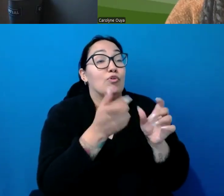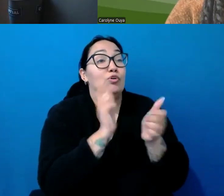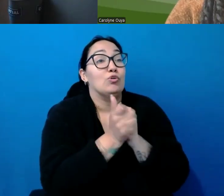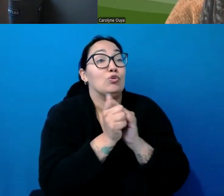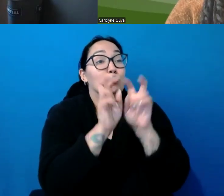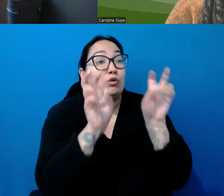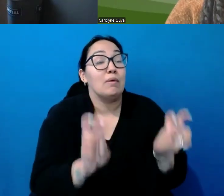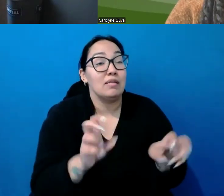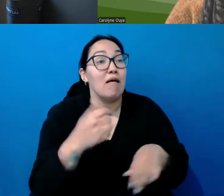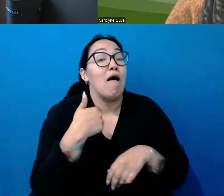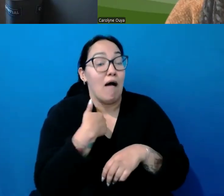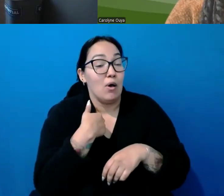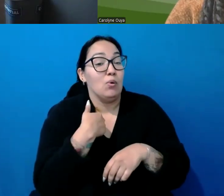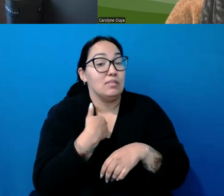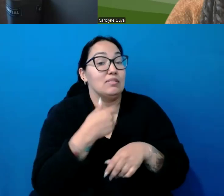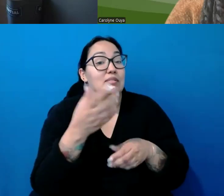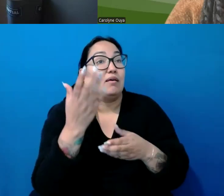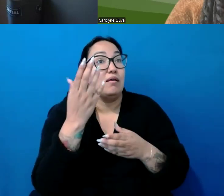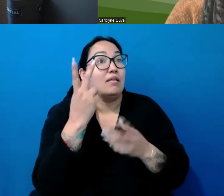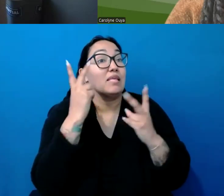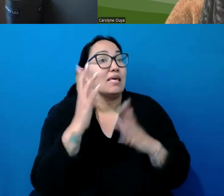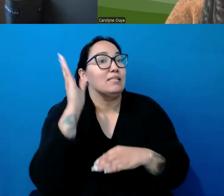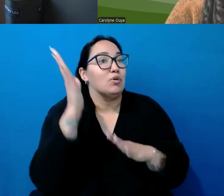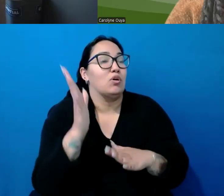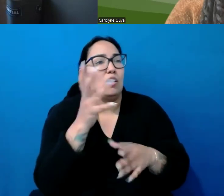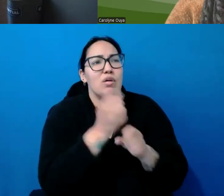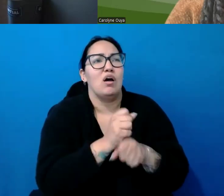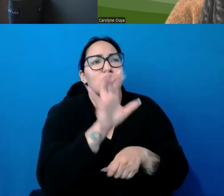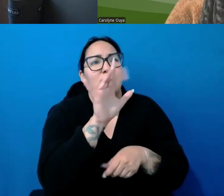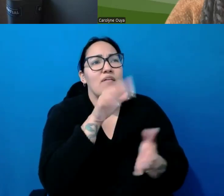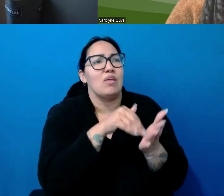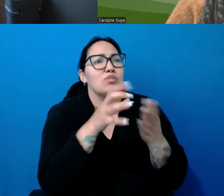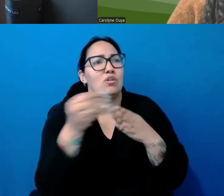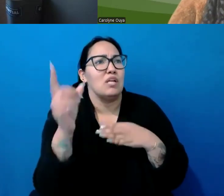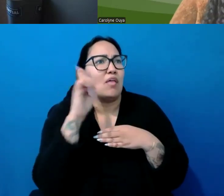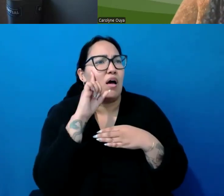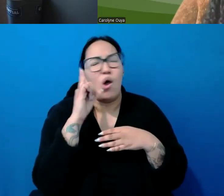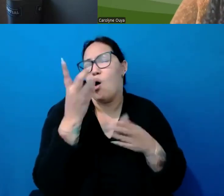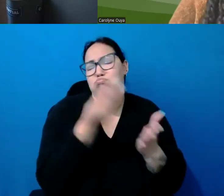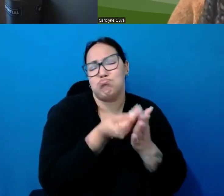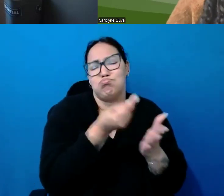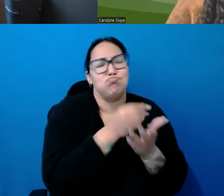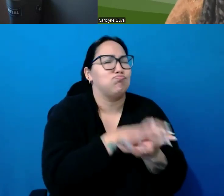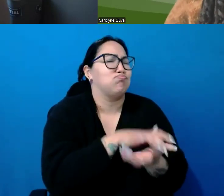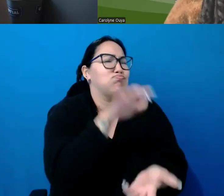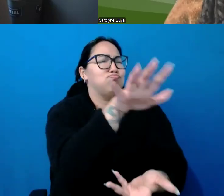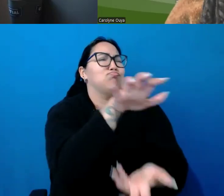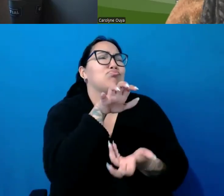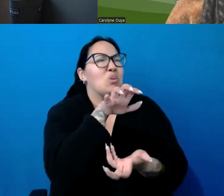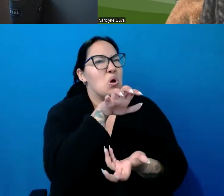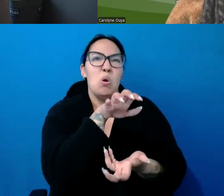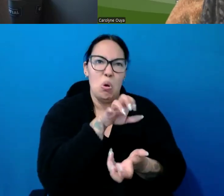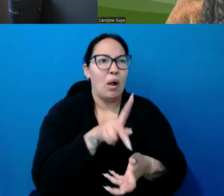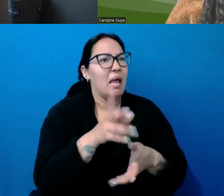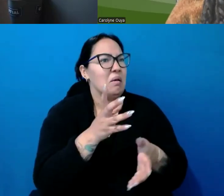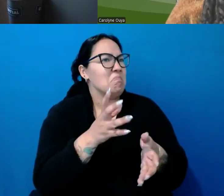speaker and we were the fund a cause and we got $25,000 and I thought we were rich. And I was like, okay, that wasn't so hard to